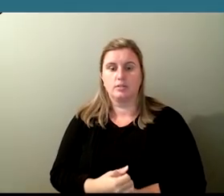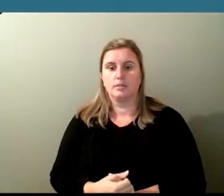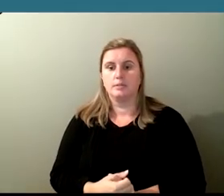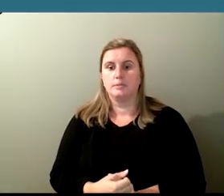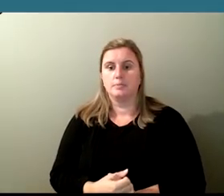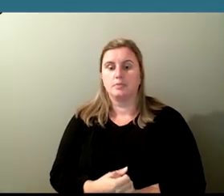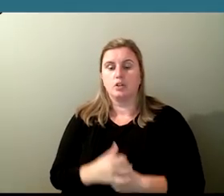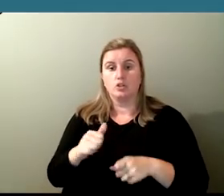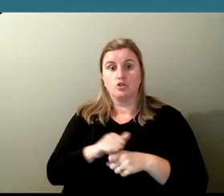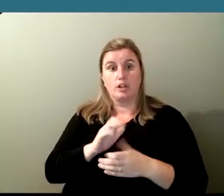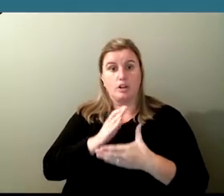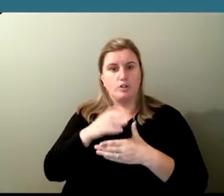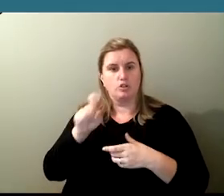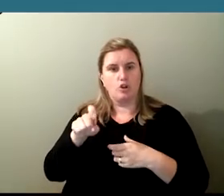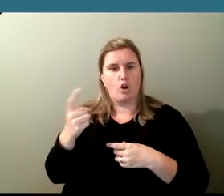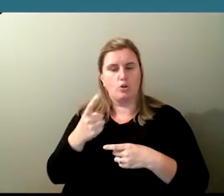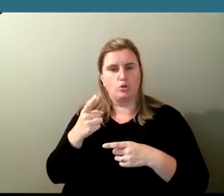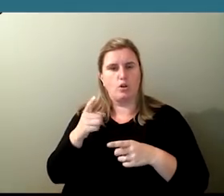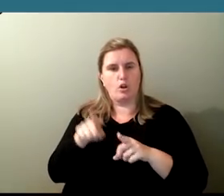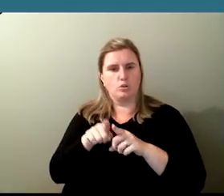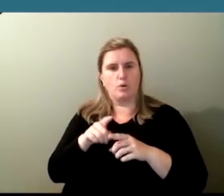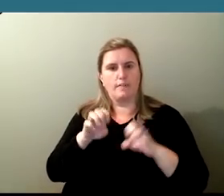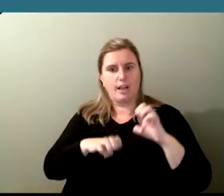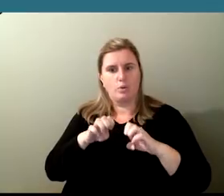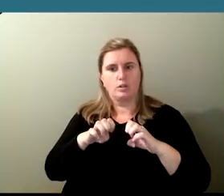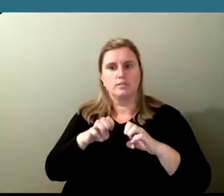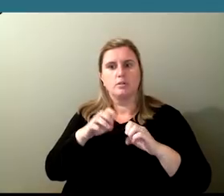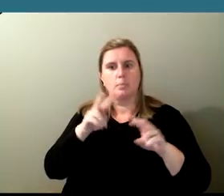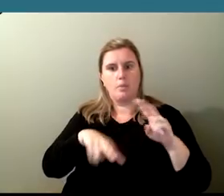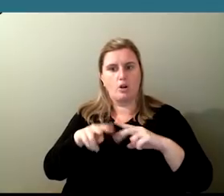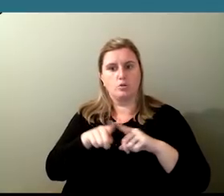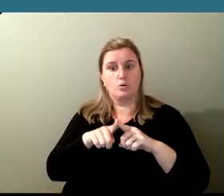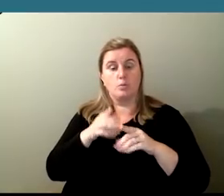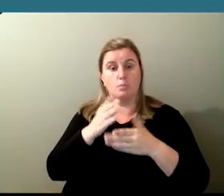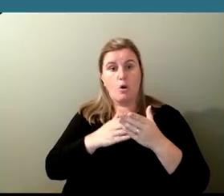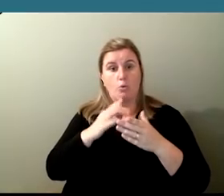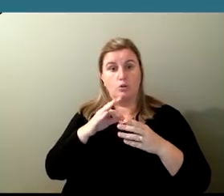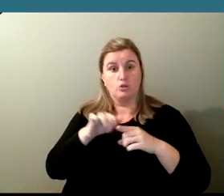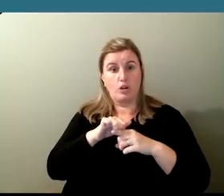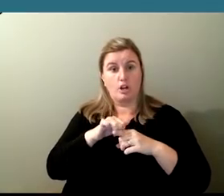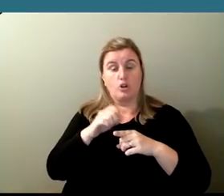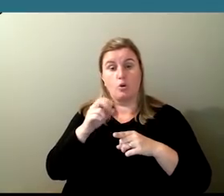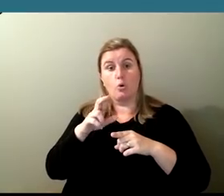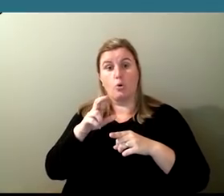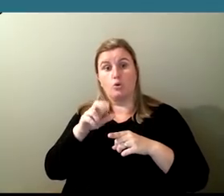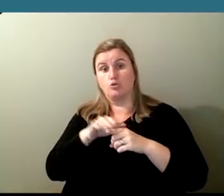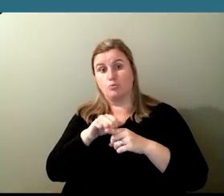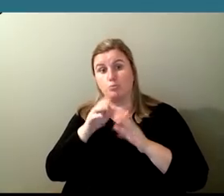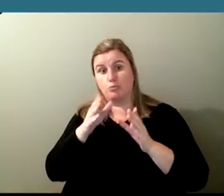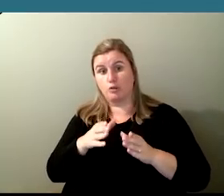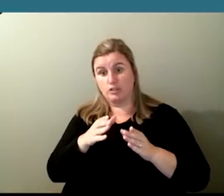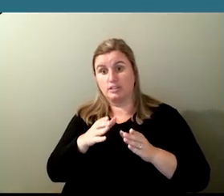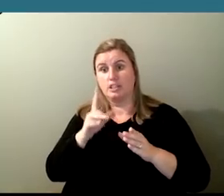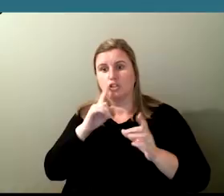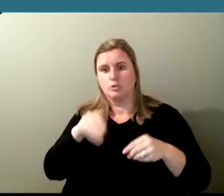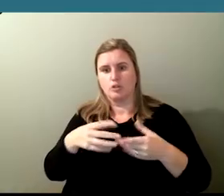training intervention should also evaluate, monitor the extent to which the trainer or professionals in position of training is delivering the training